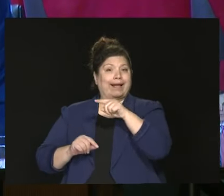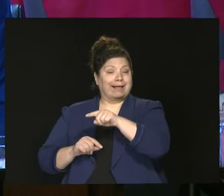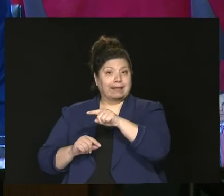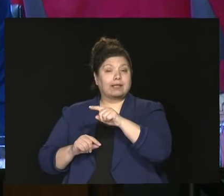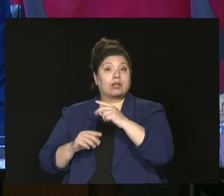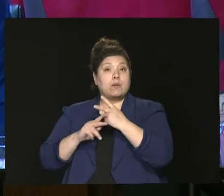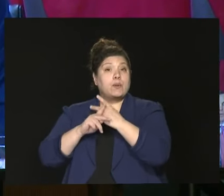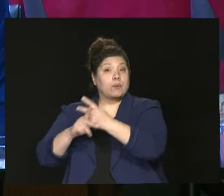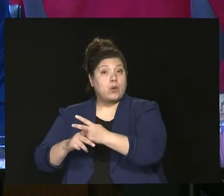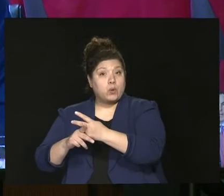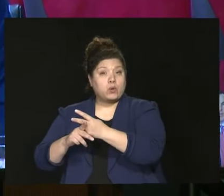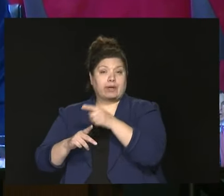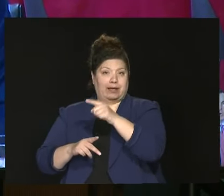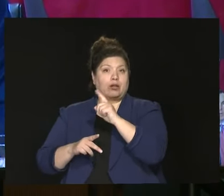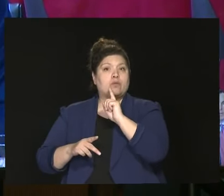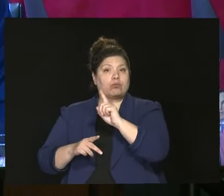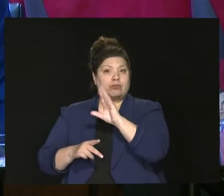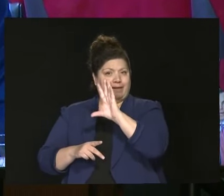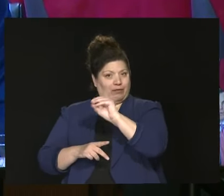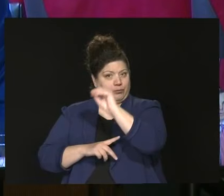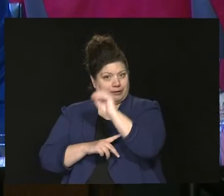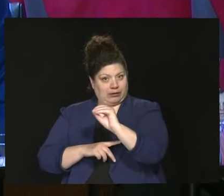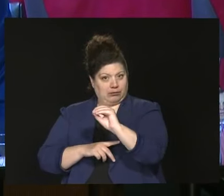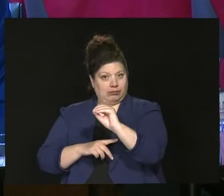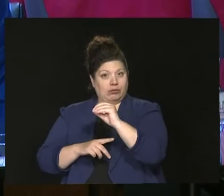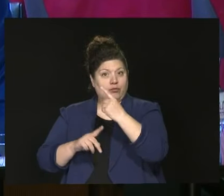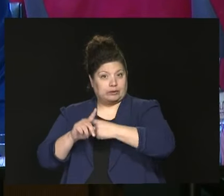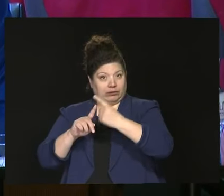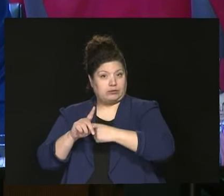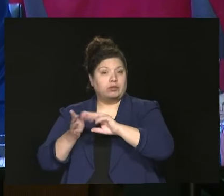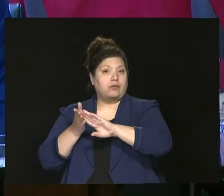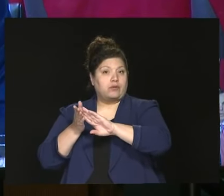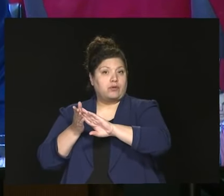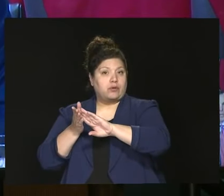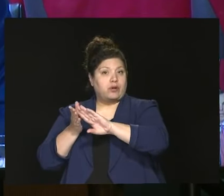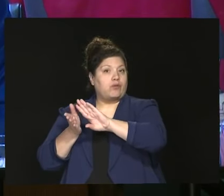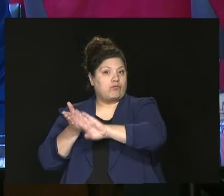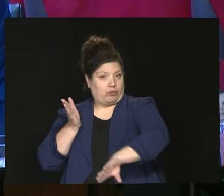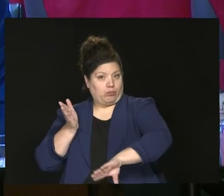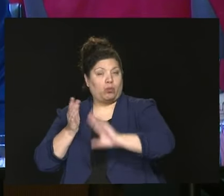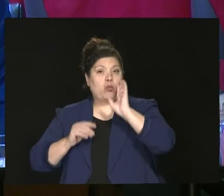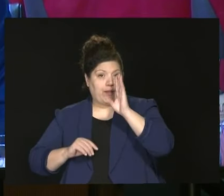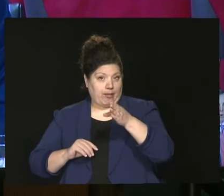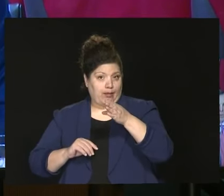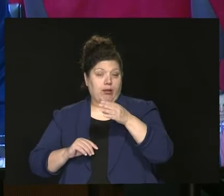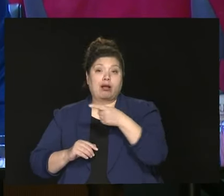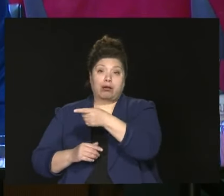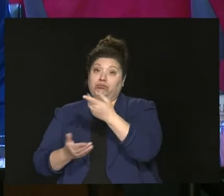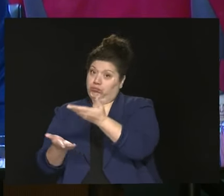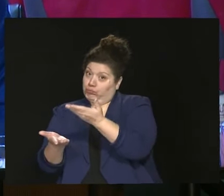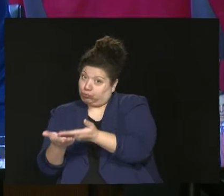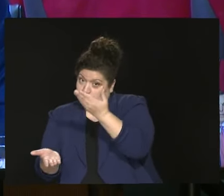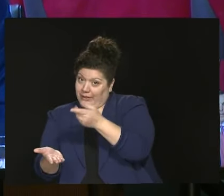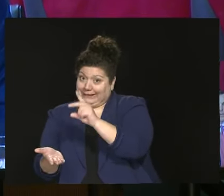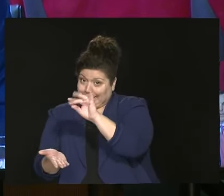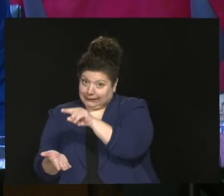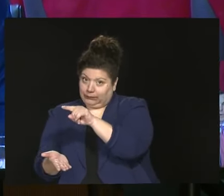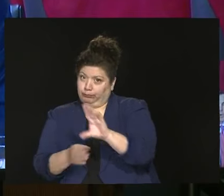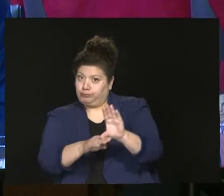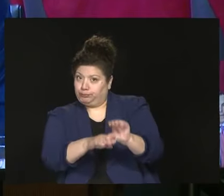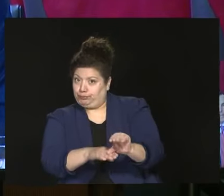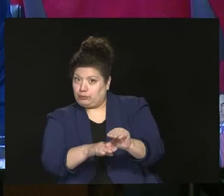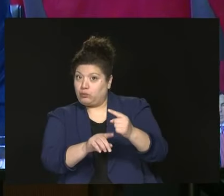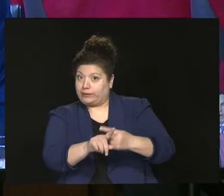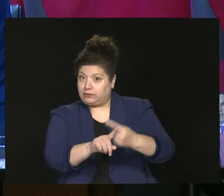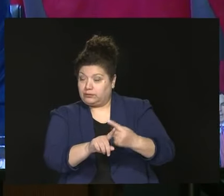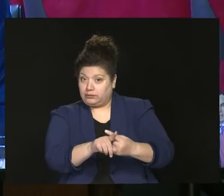be forgiven when they show that they've given that reduction to the small business, to the tenant. So